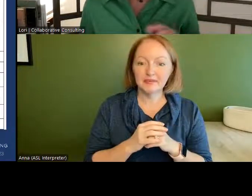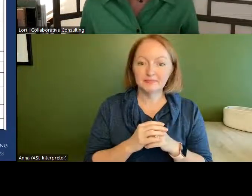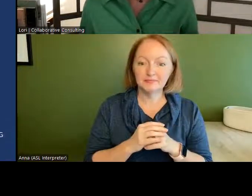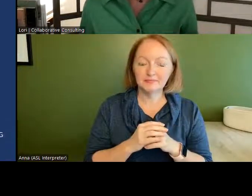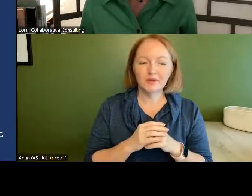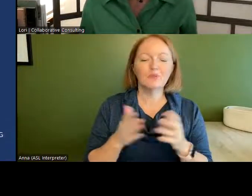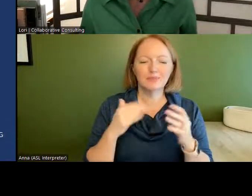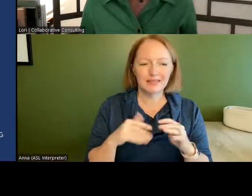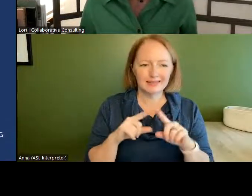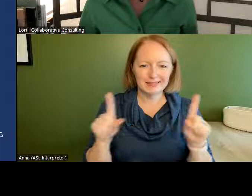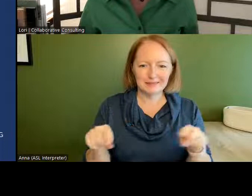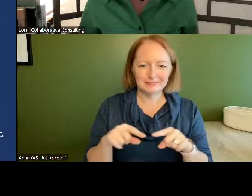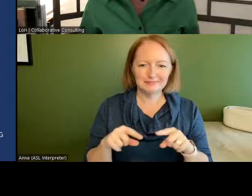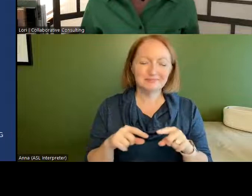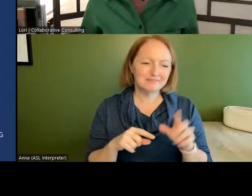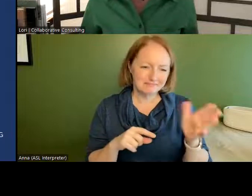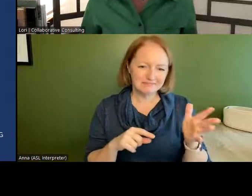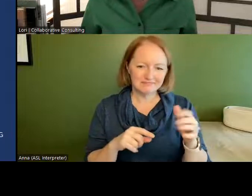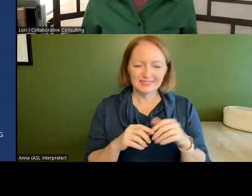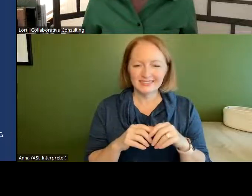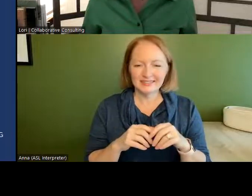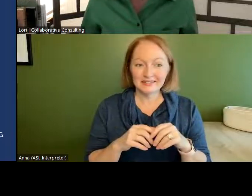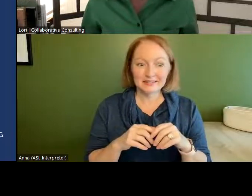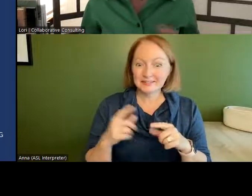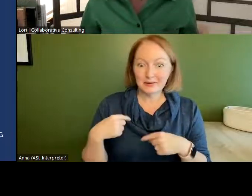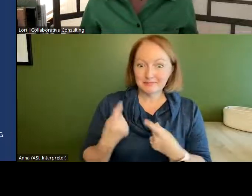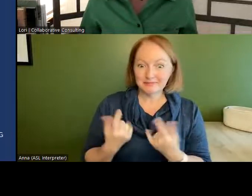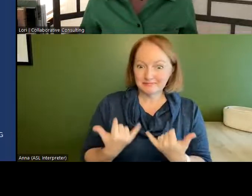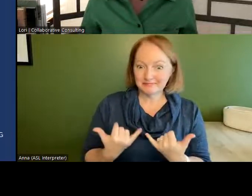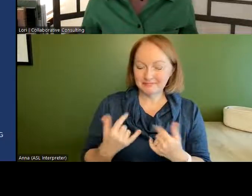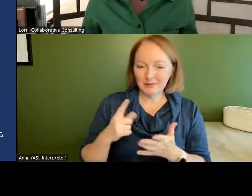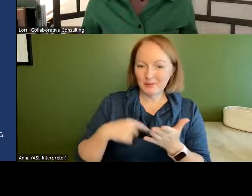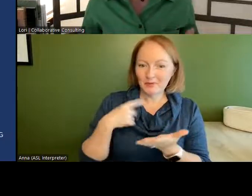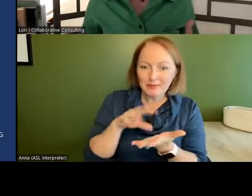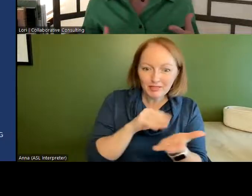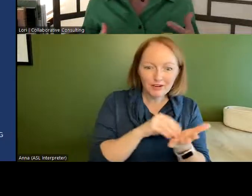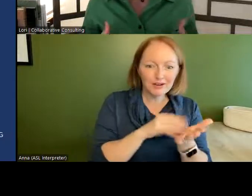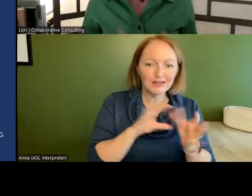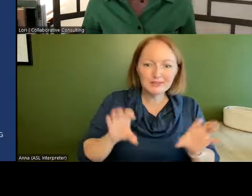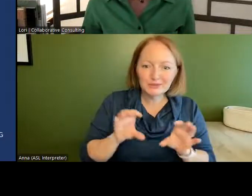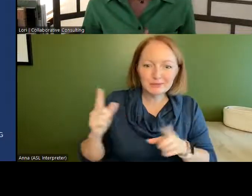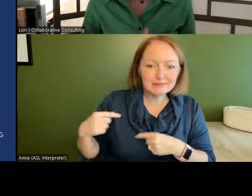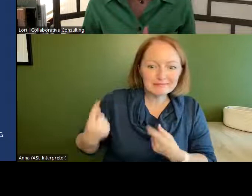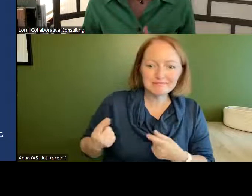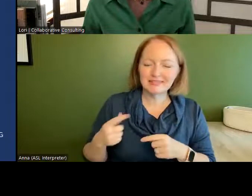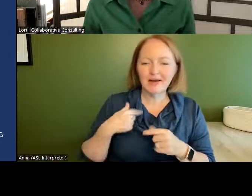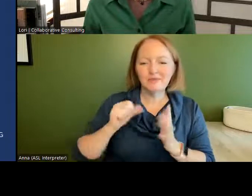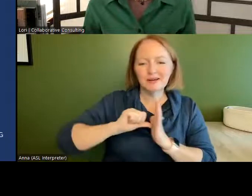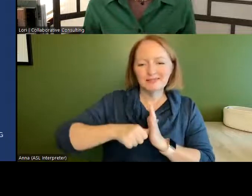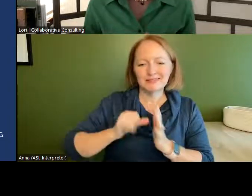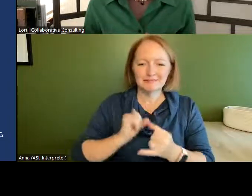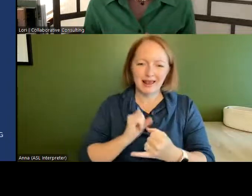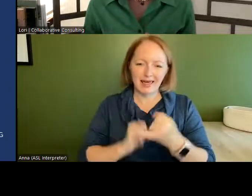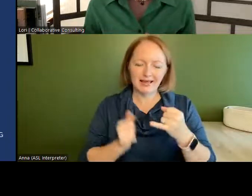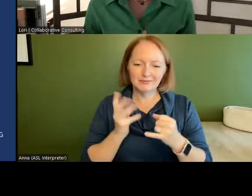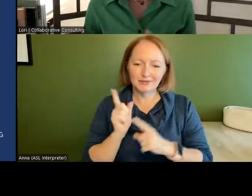slide, please. That is where we are, or what we've been learning, what we've been doing. I just want to reiterate in my last